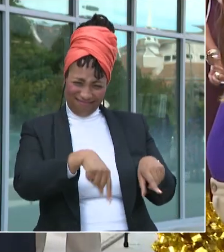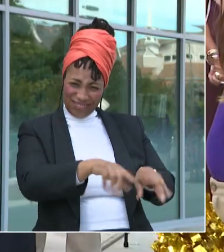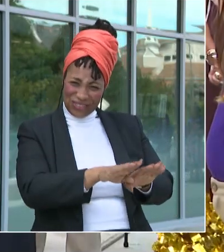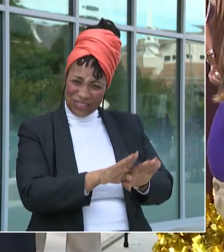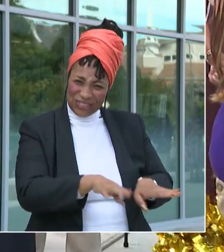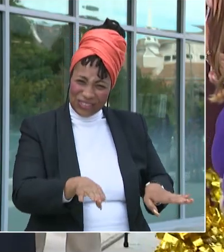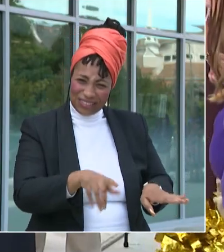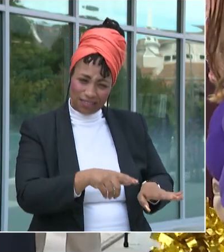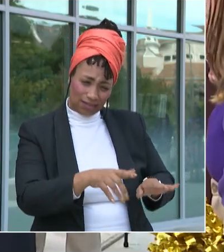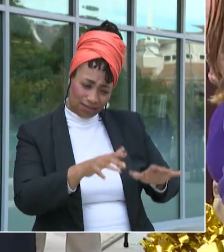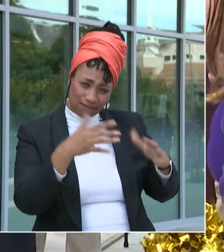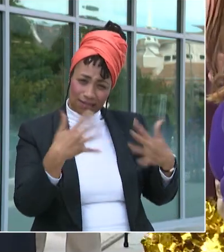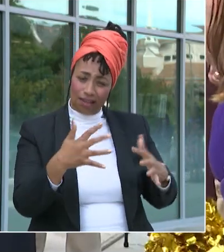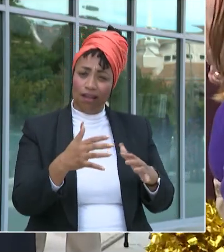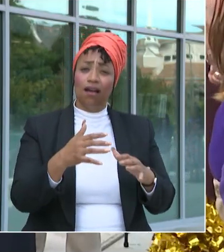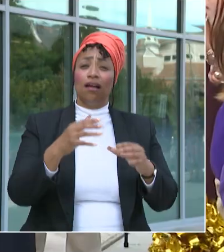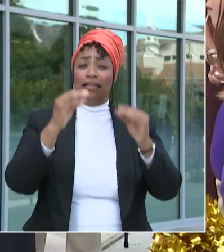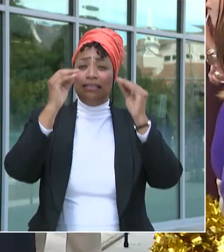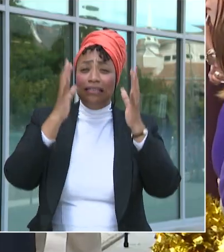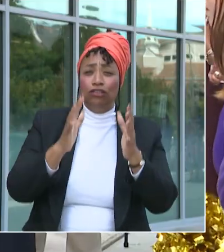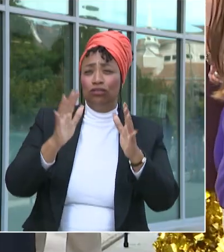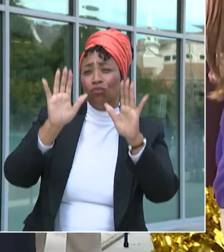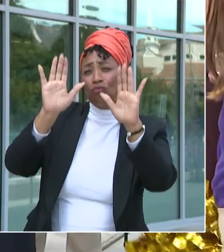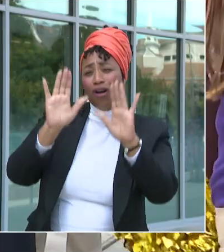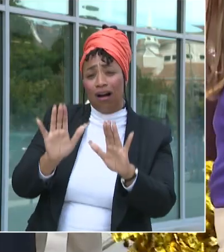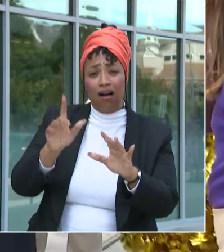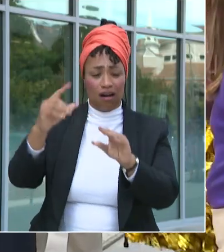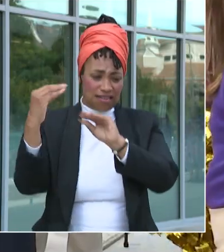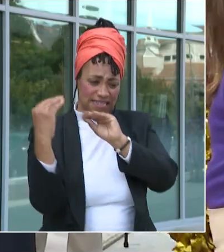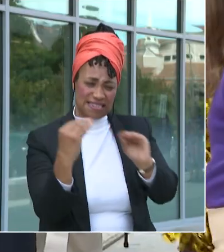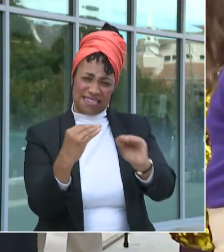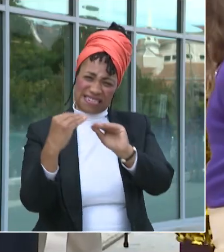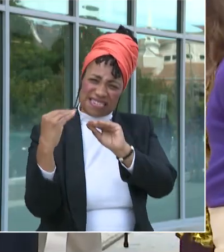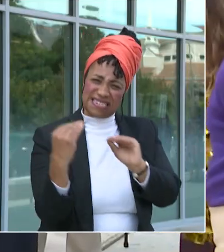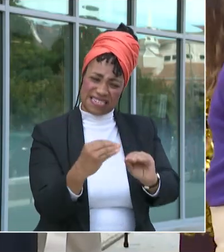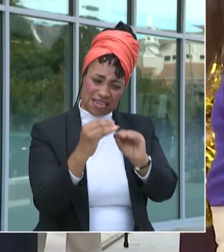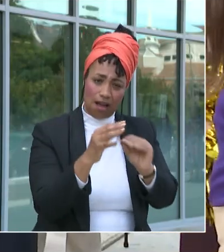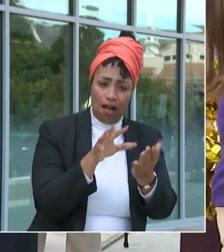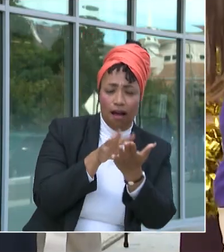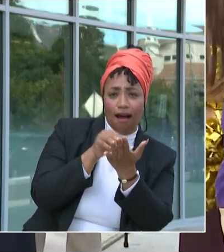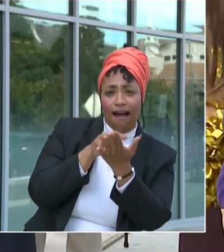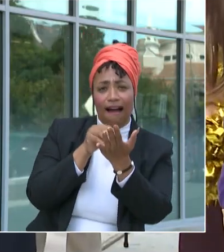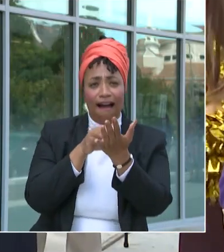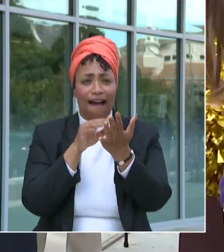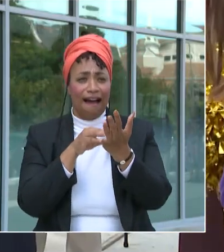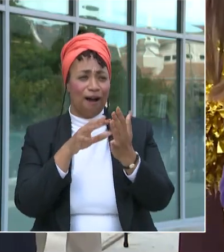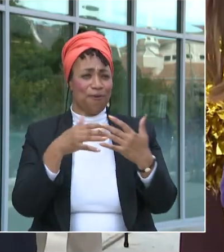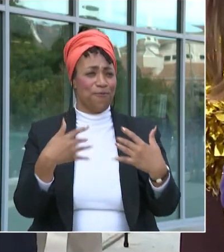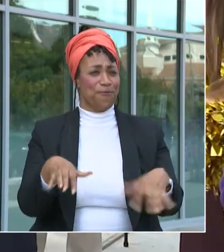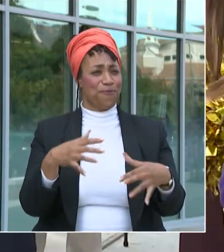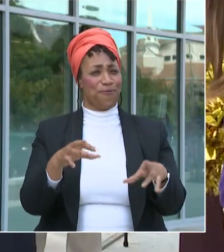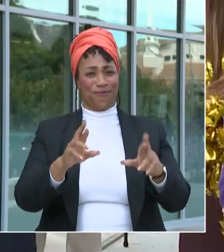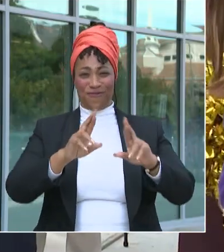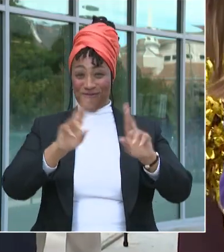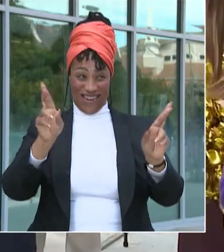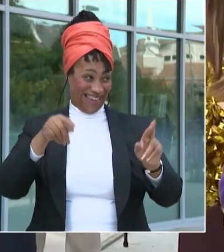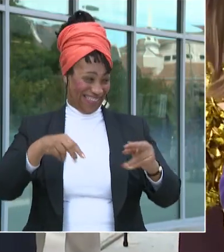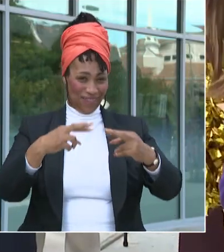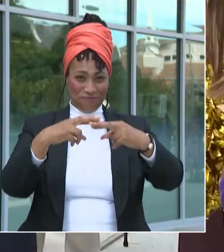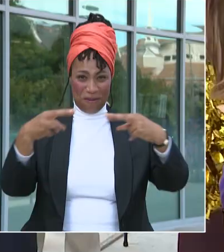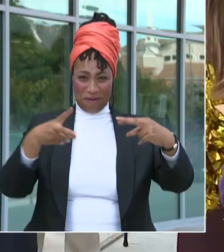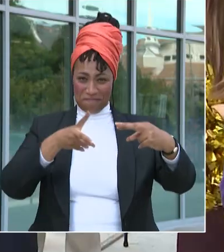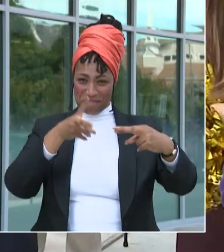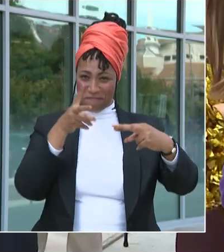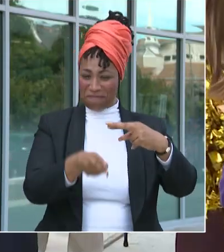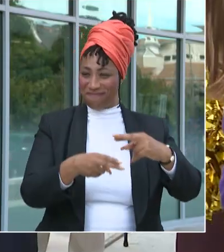excellent spaces for which they can learn in. So really exciting for us to be able to cut the ribbon on this long anticipated project. And we still have a